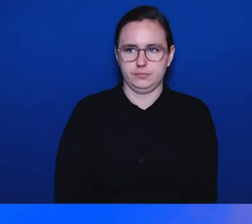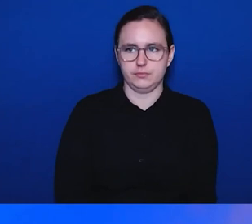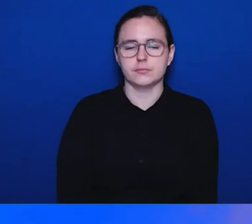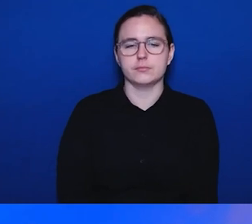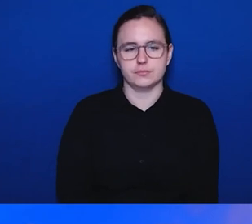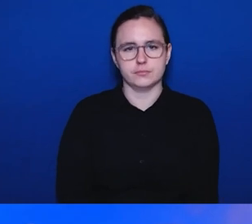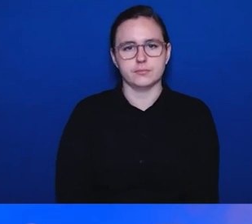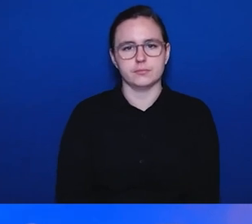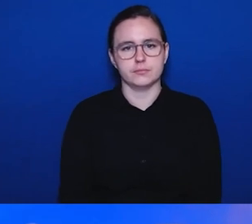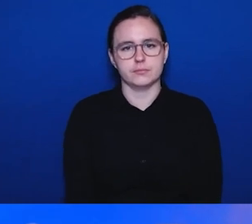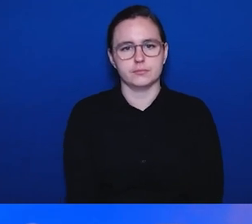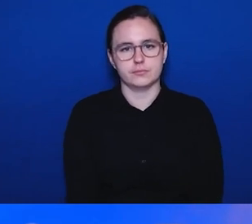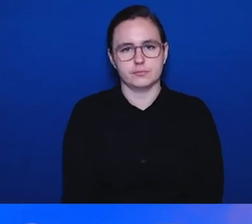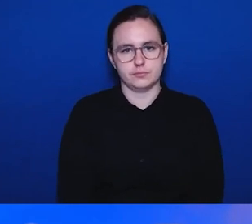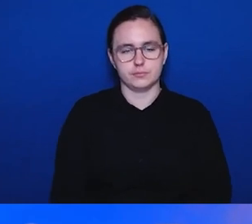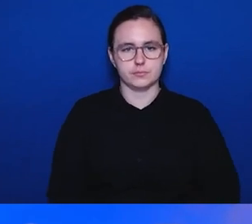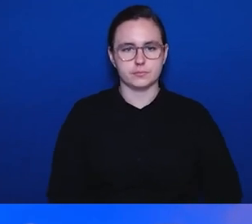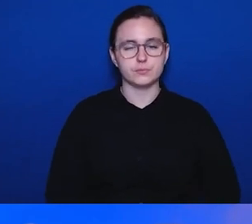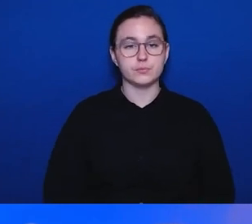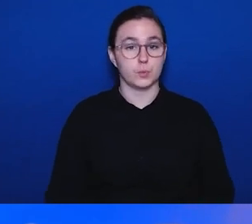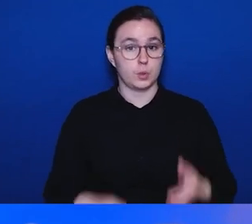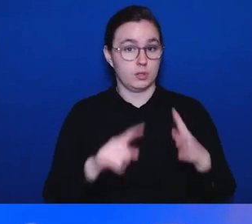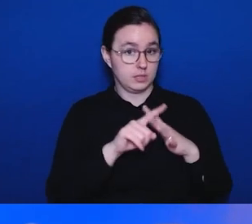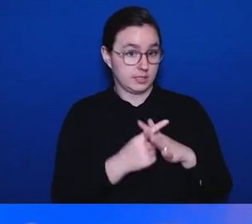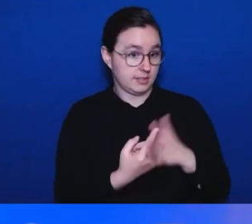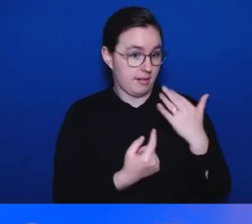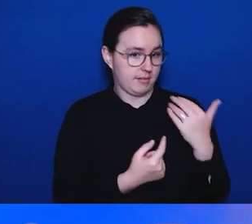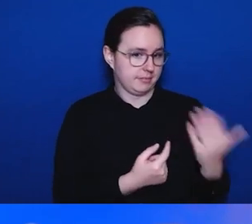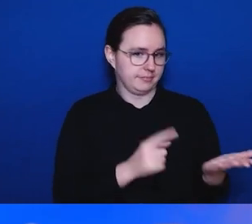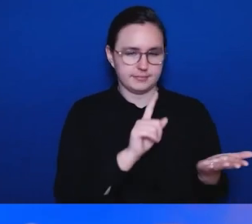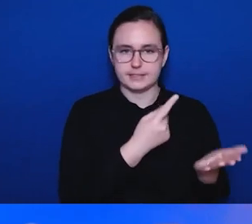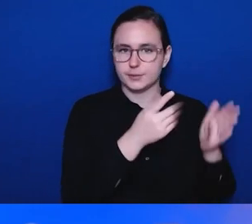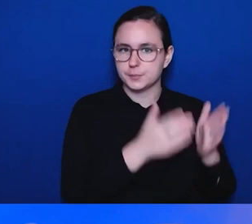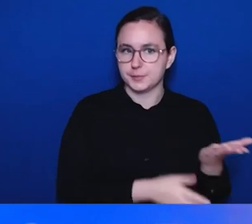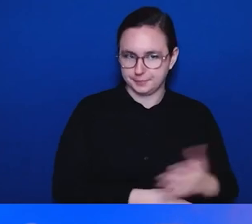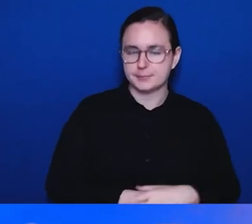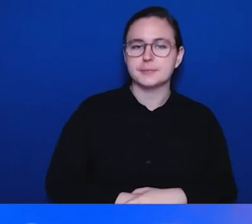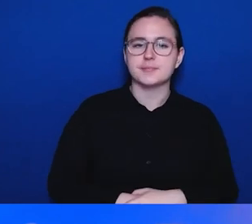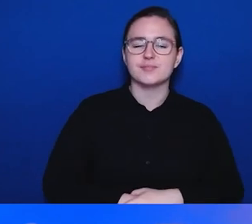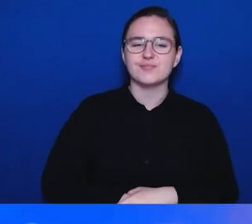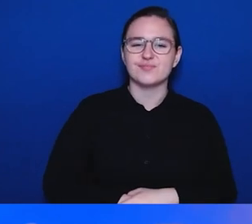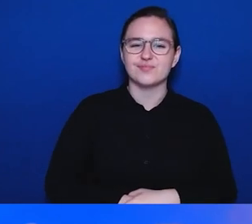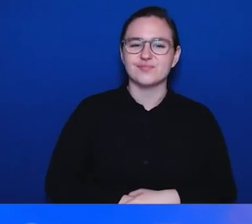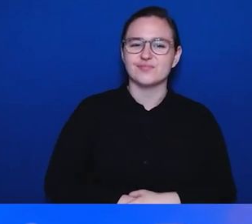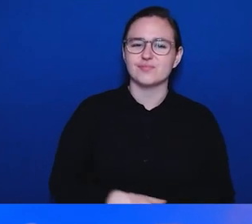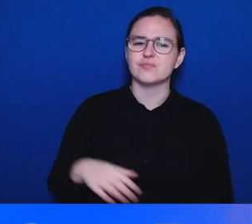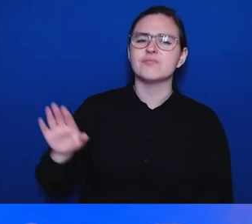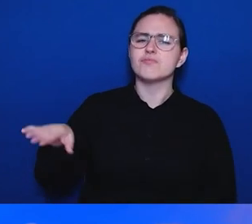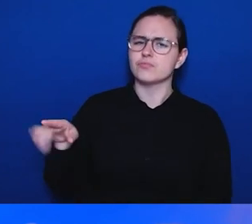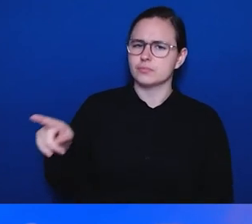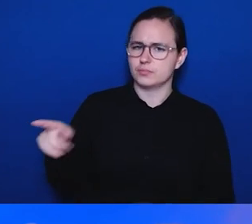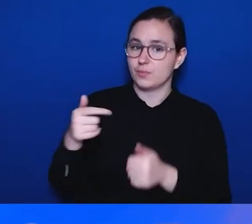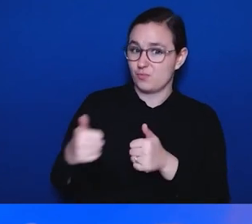question and one follow-up. Please remember to take yourself off mute ahead of asking your question. We're going to start going on the line